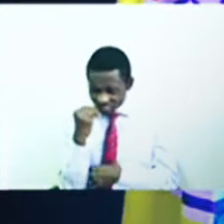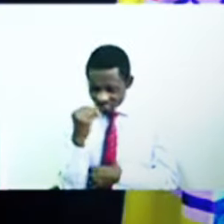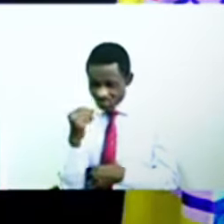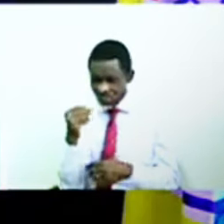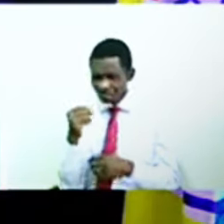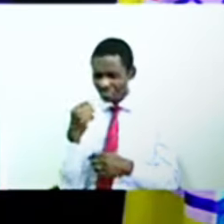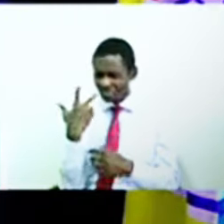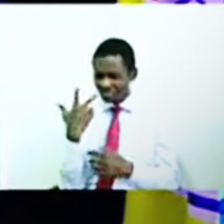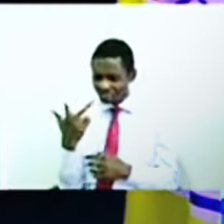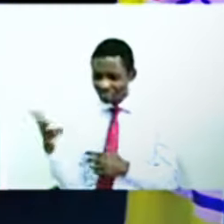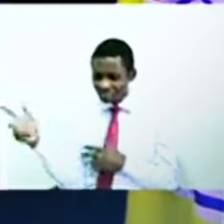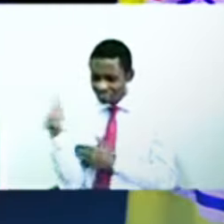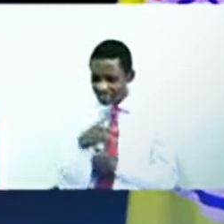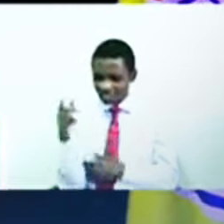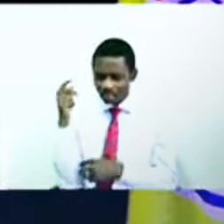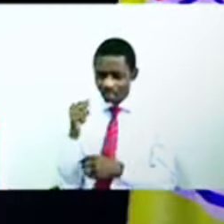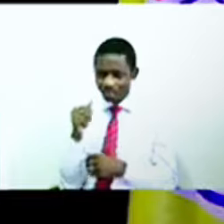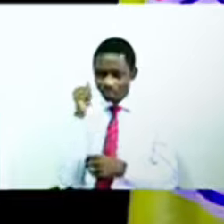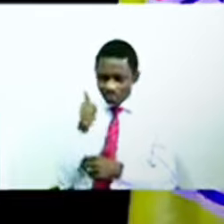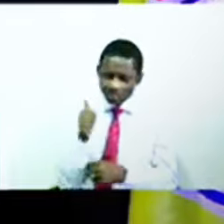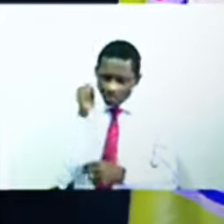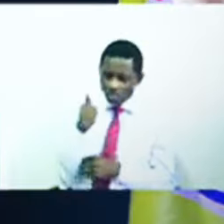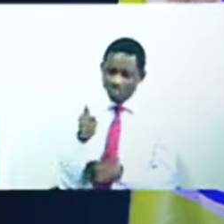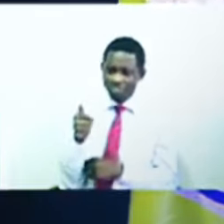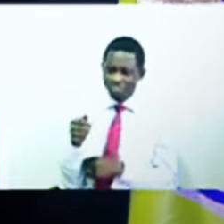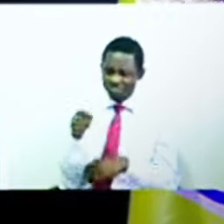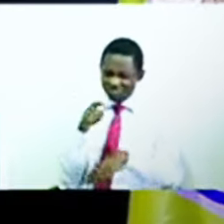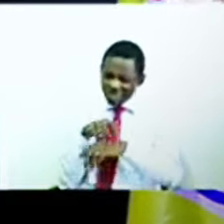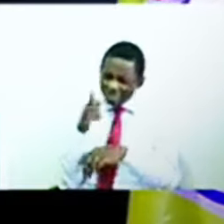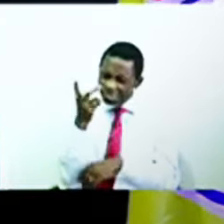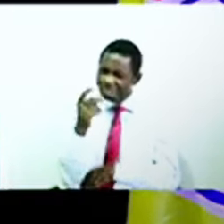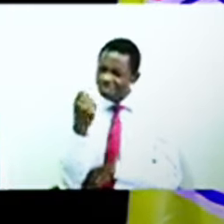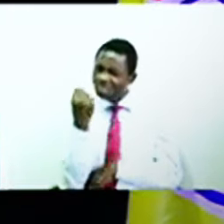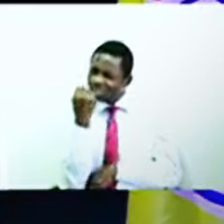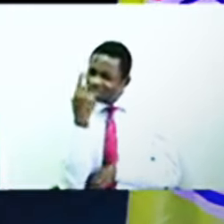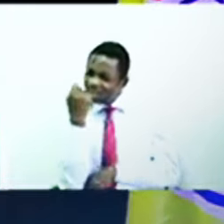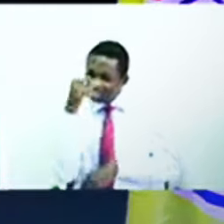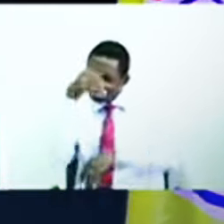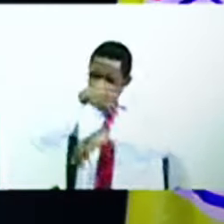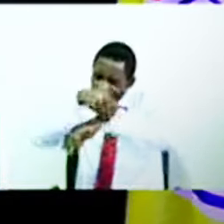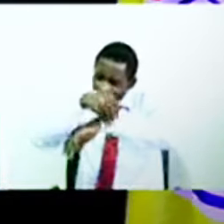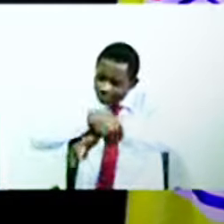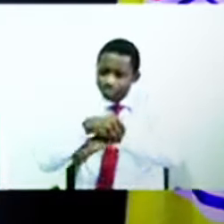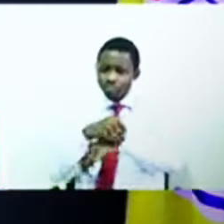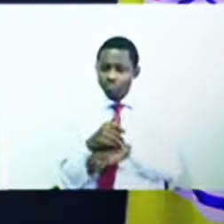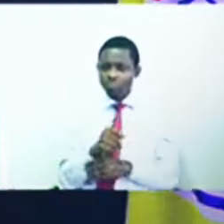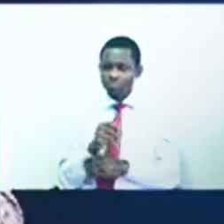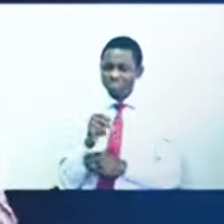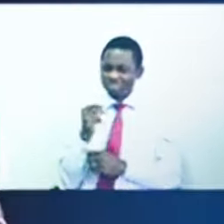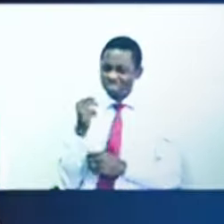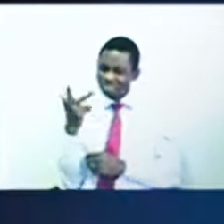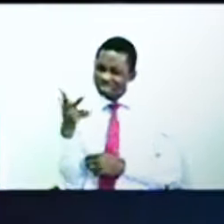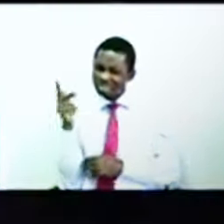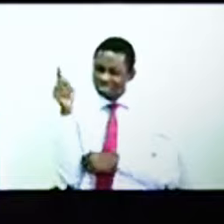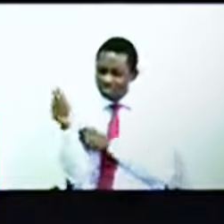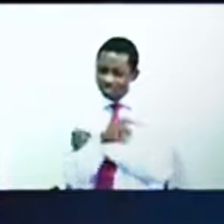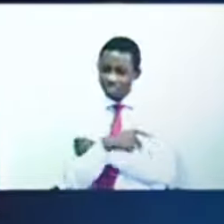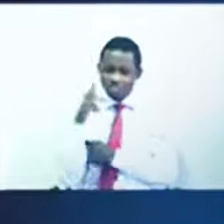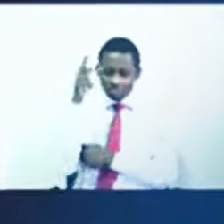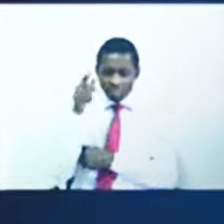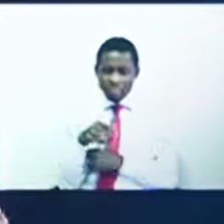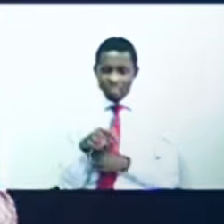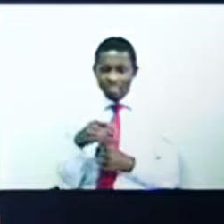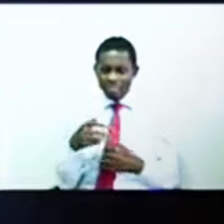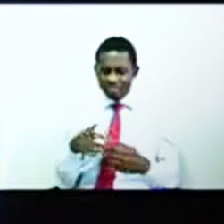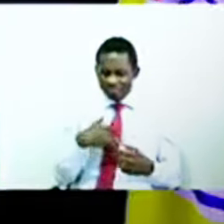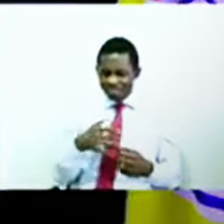pull my hair. Beye enna mi ensa net wat waso anadube du bakon obo se bibia babeso mitrim